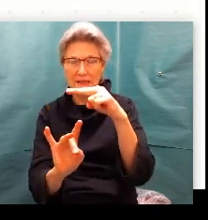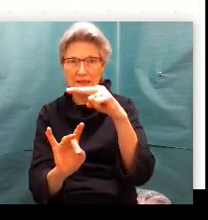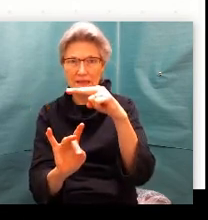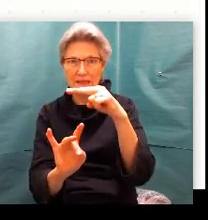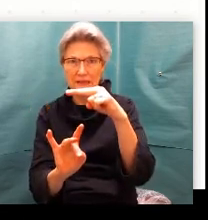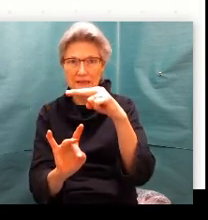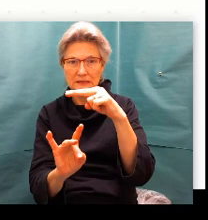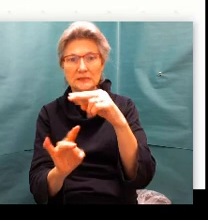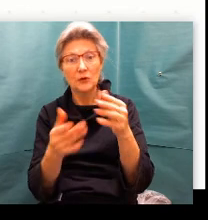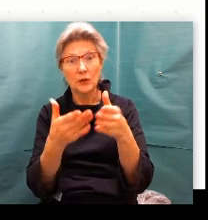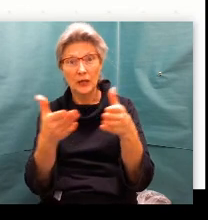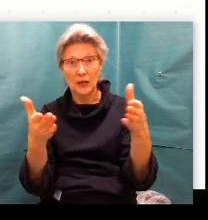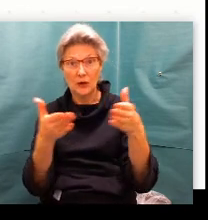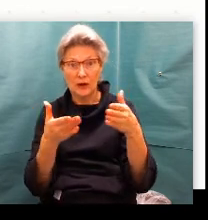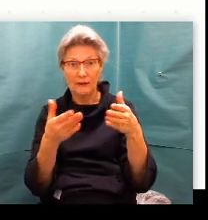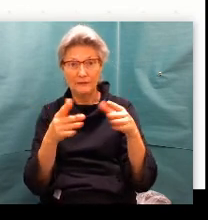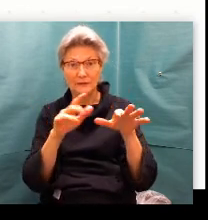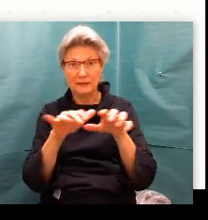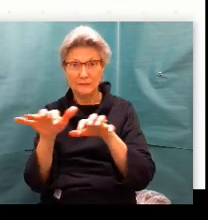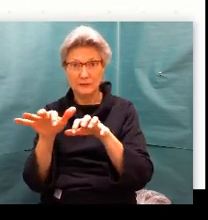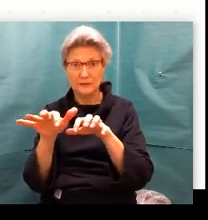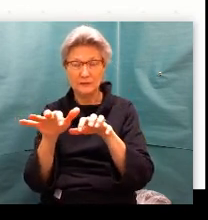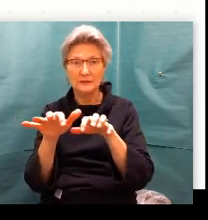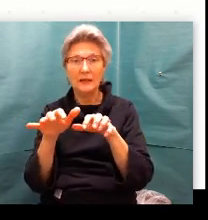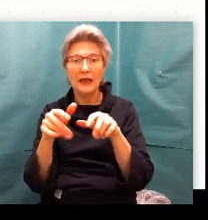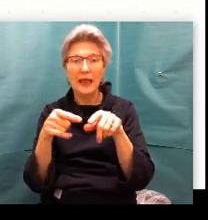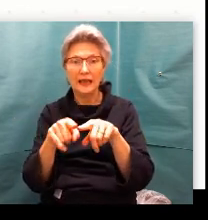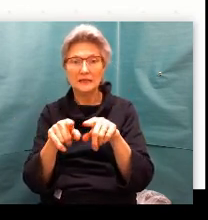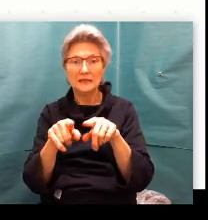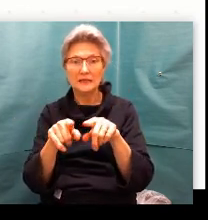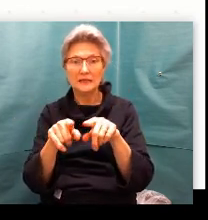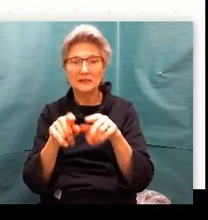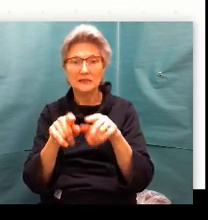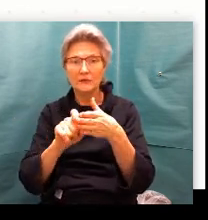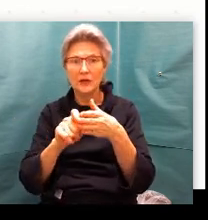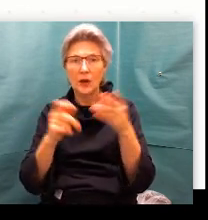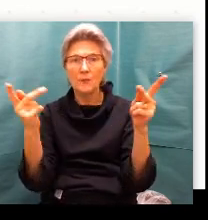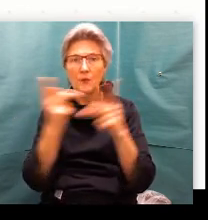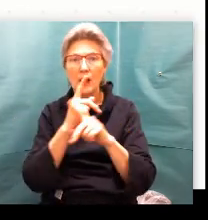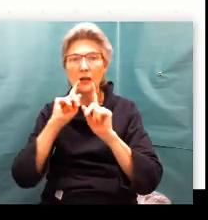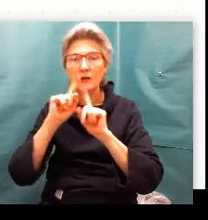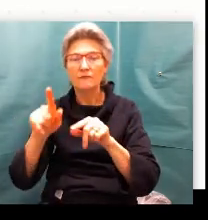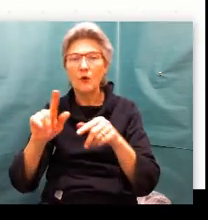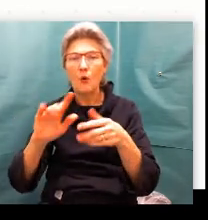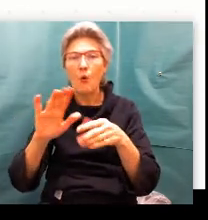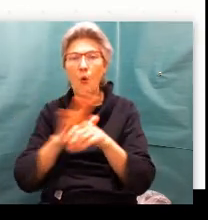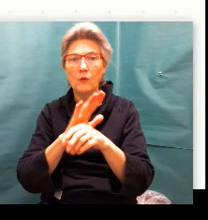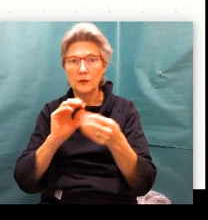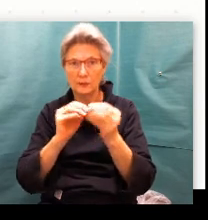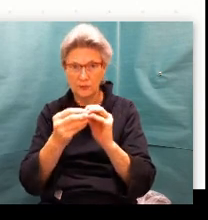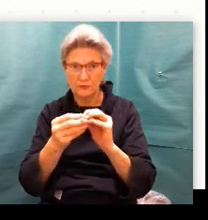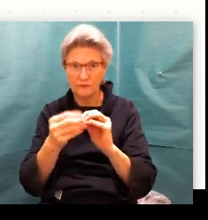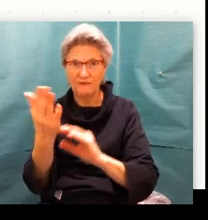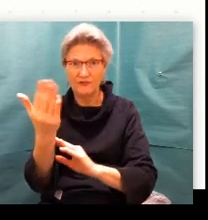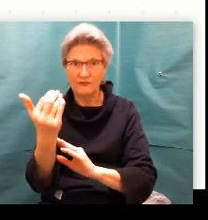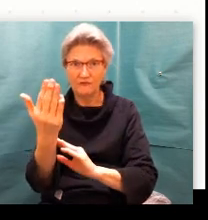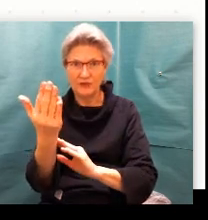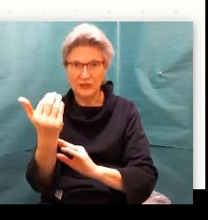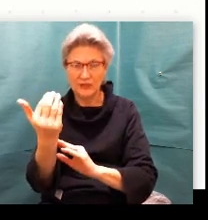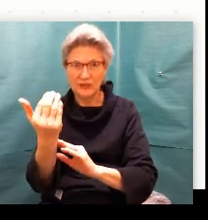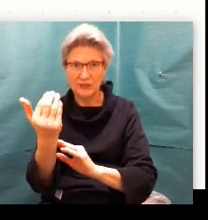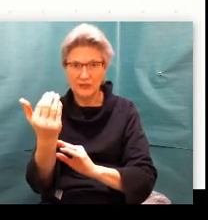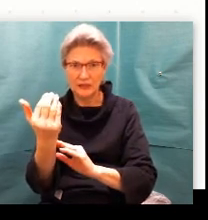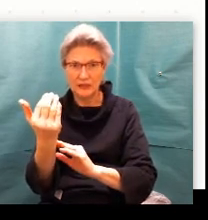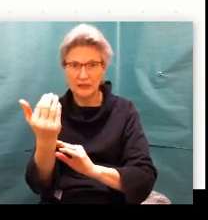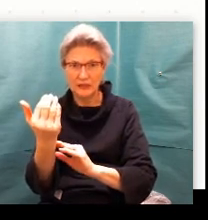15/8. So here I've typed it as a product of a whole number. 15 is my whole number. And